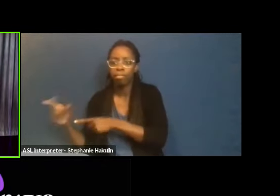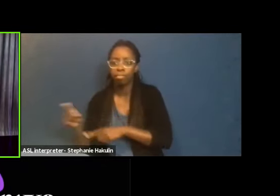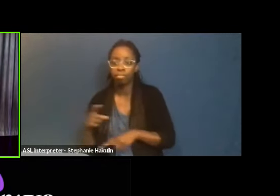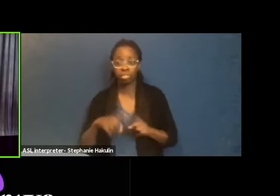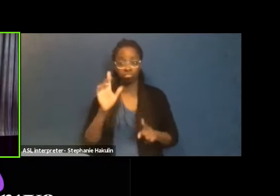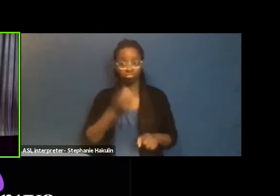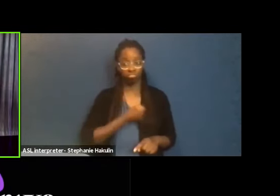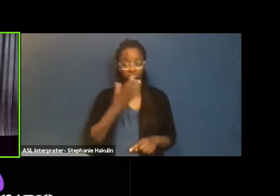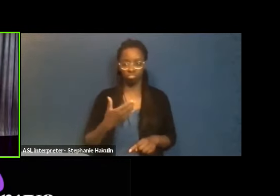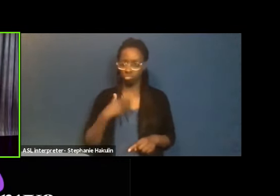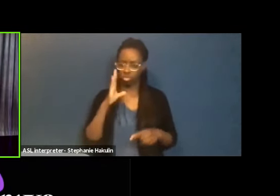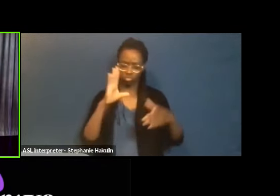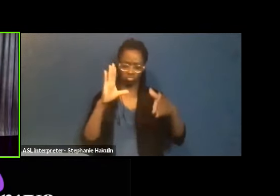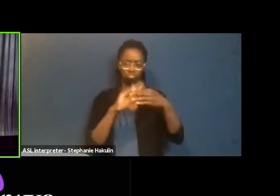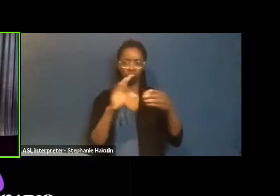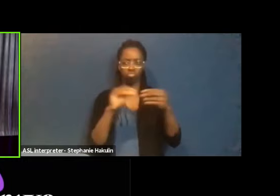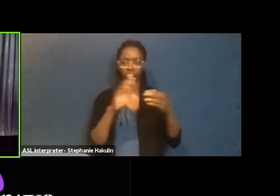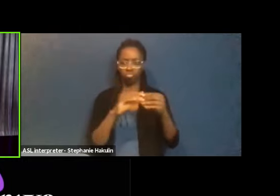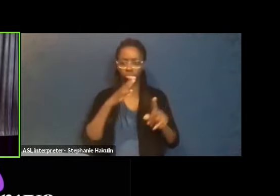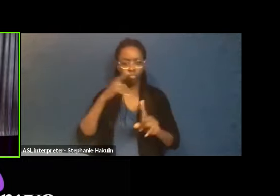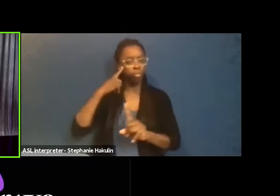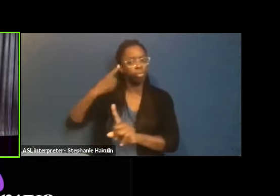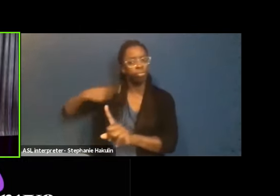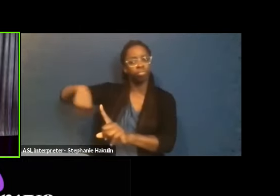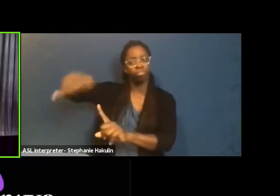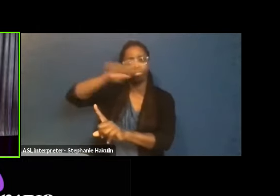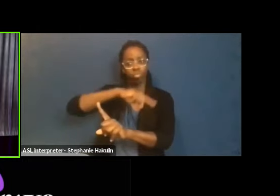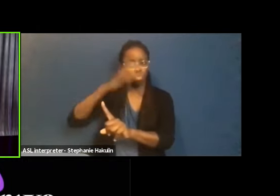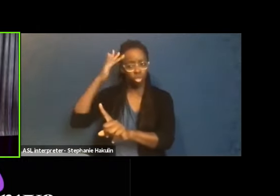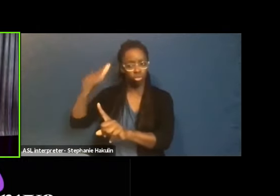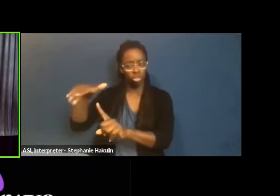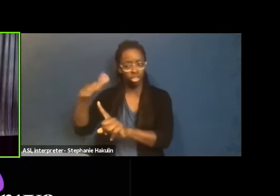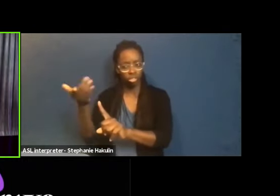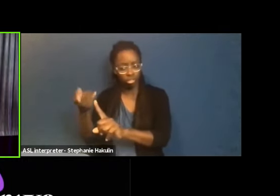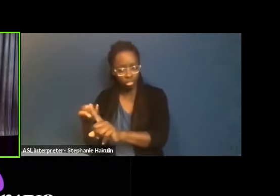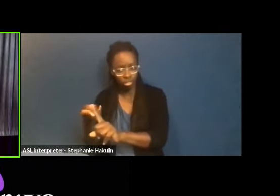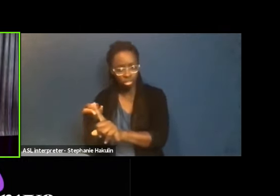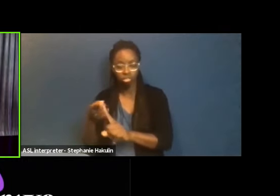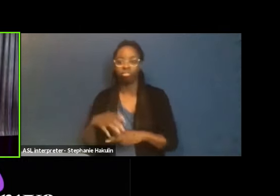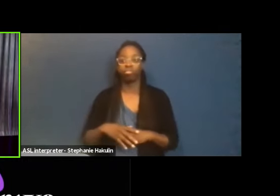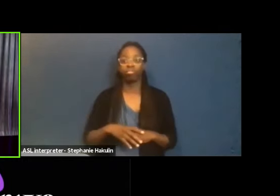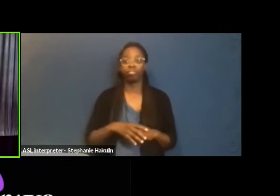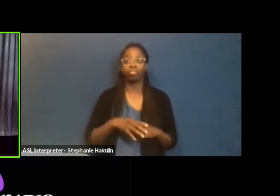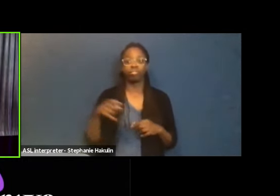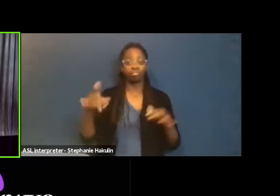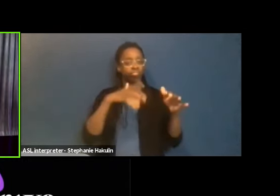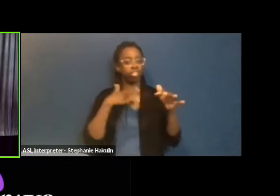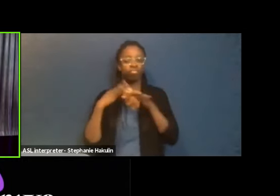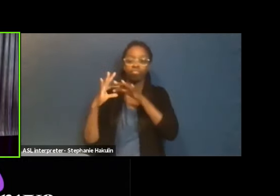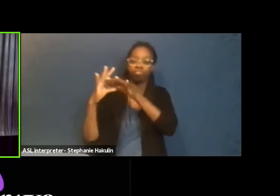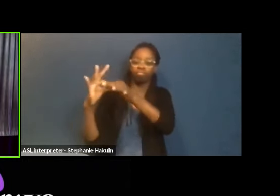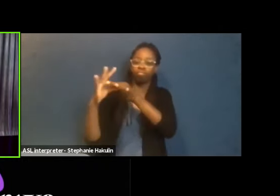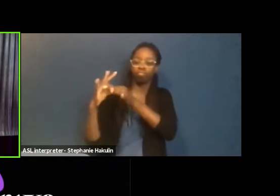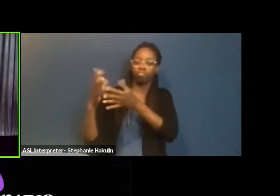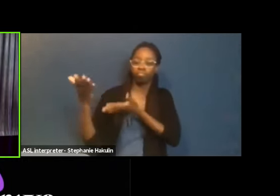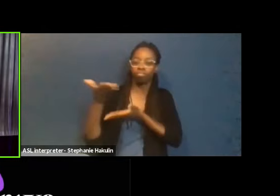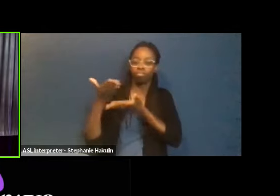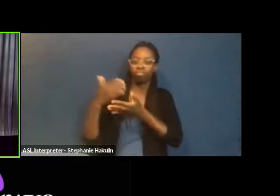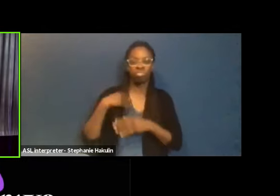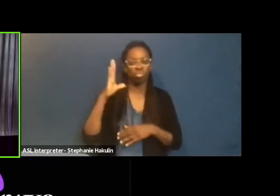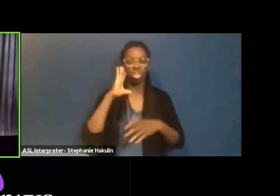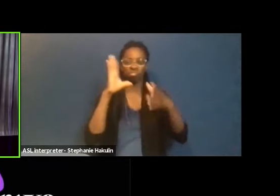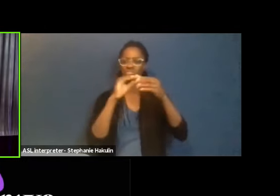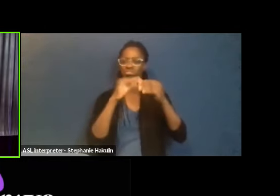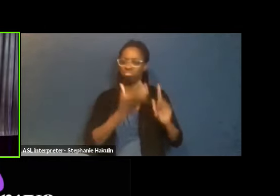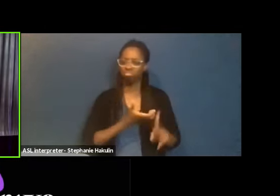again. I am them and they are me. So I will scream their names until it rings in my ears